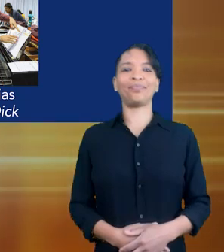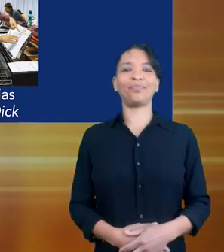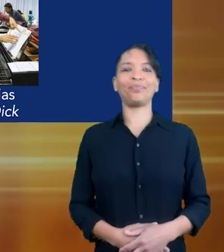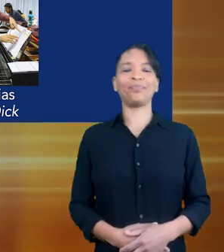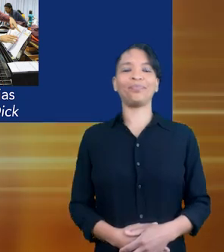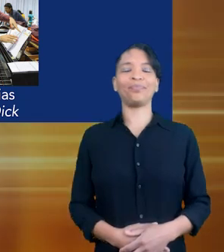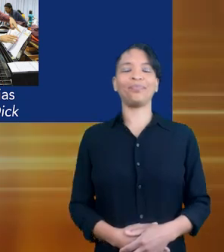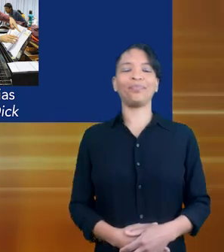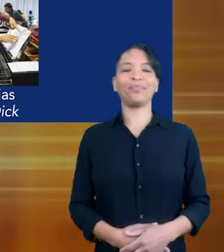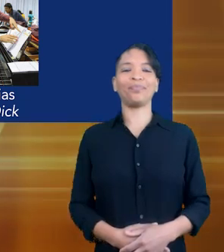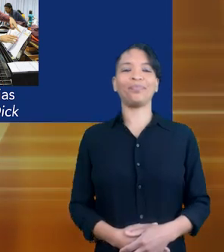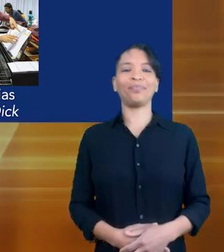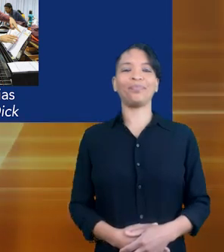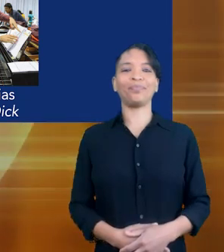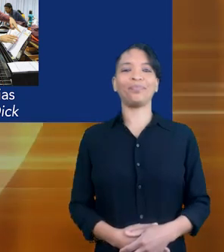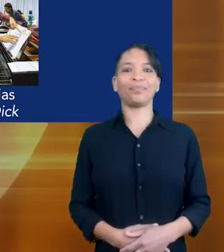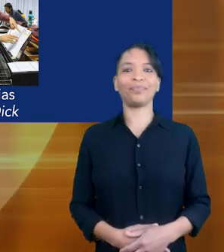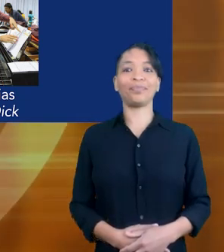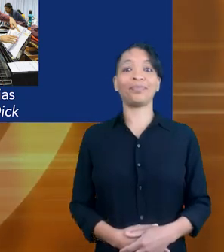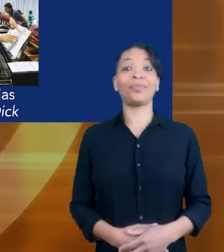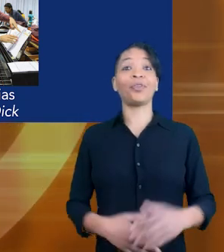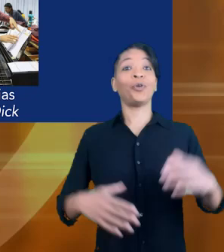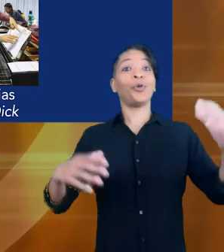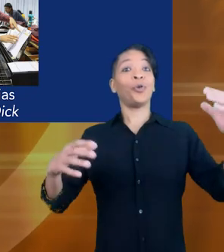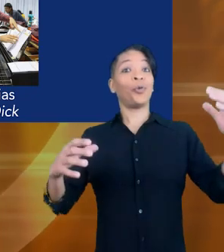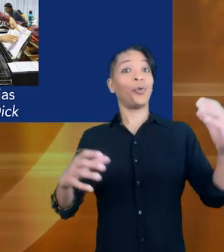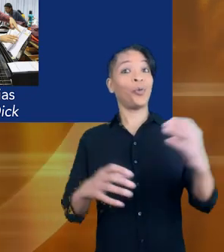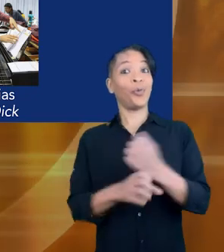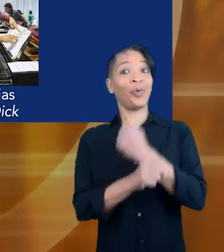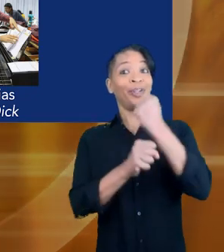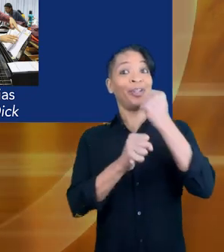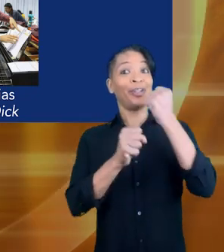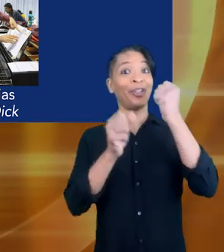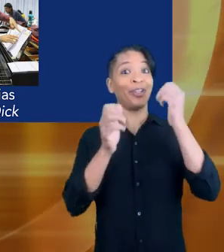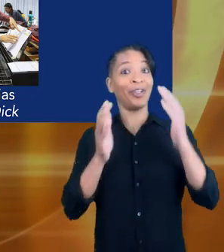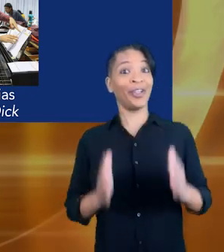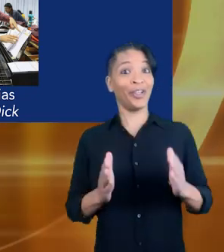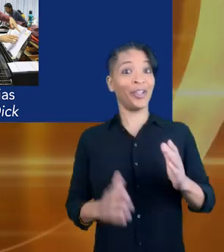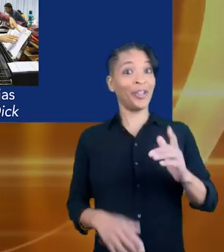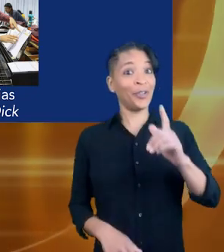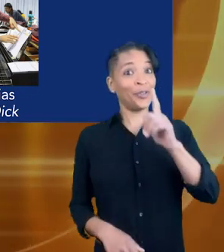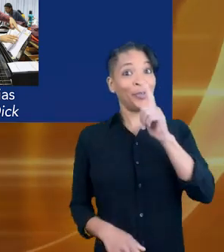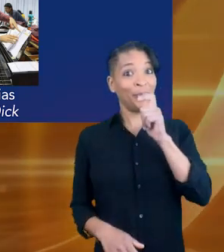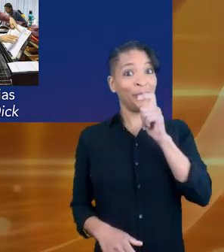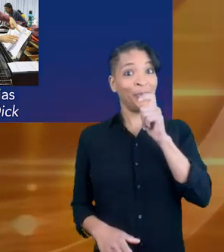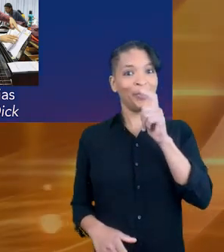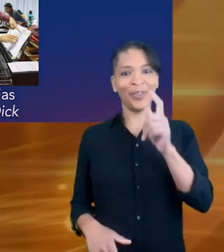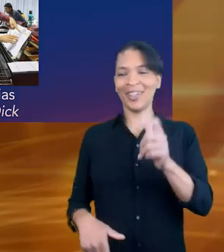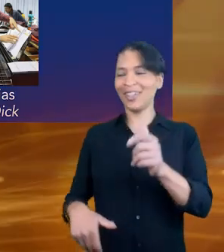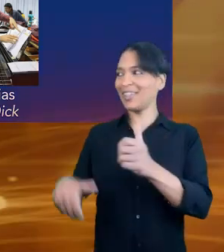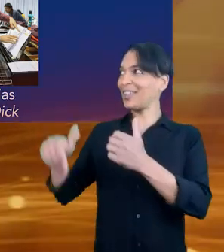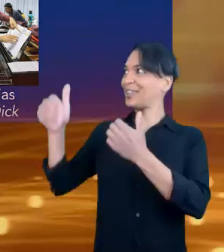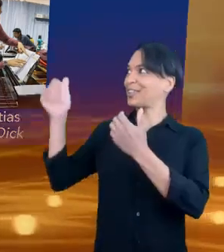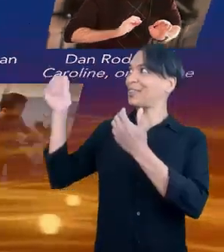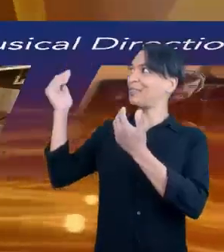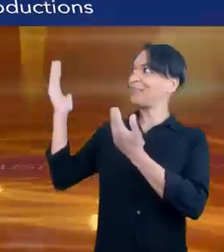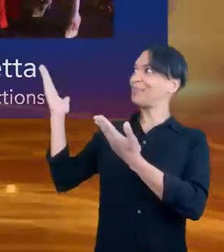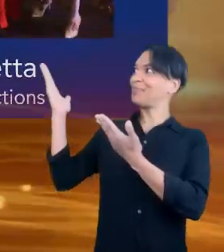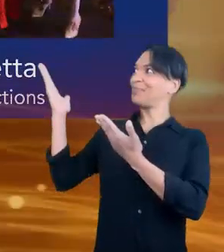or Matthias, Moby Dick, American Repertory Theater. And the Elliot Norton Award goes